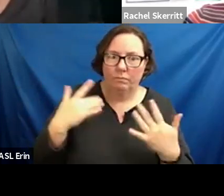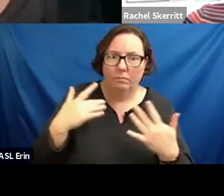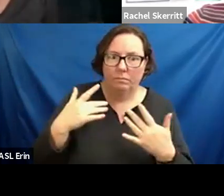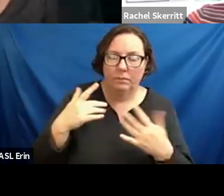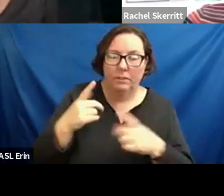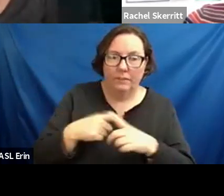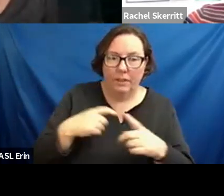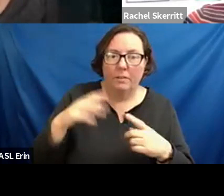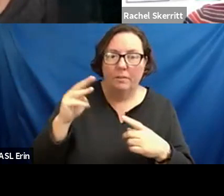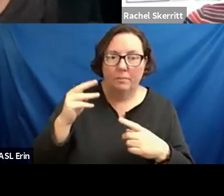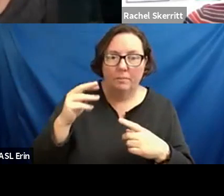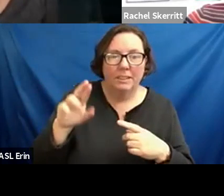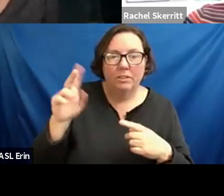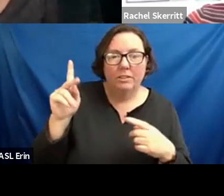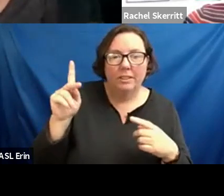Michael Keating's